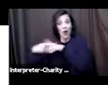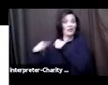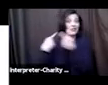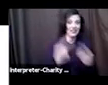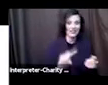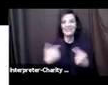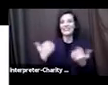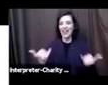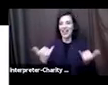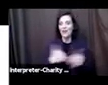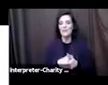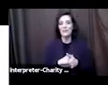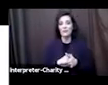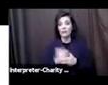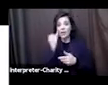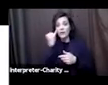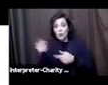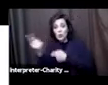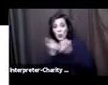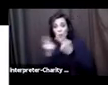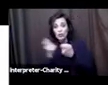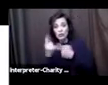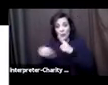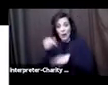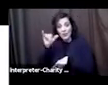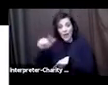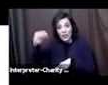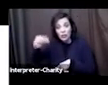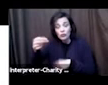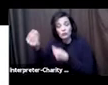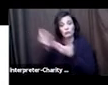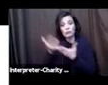And if anybody has any questions, you can put them in the chat,